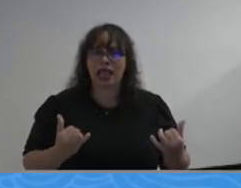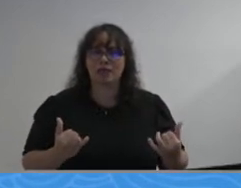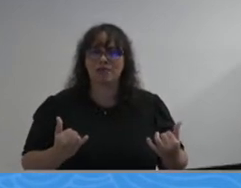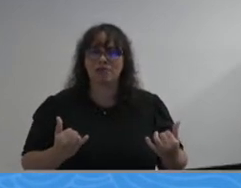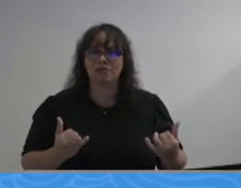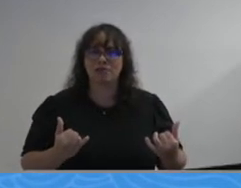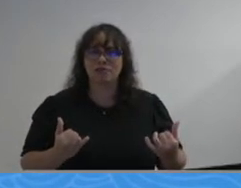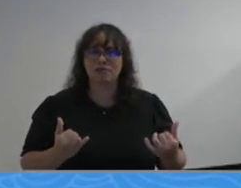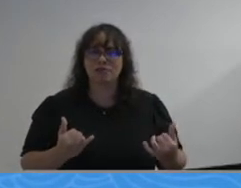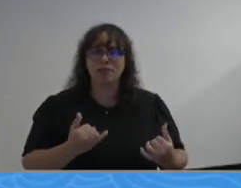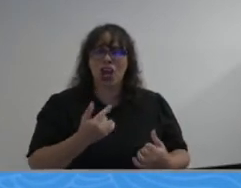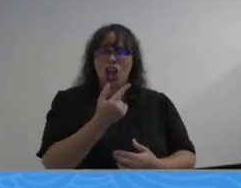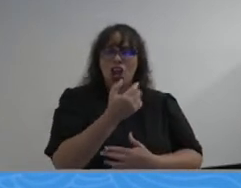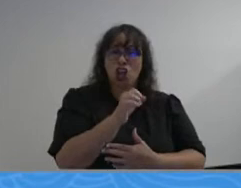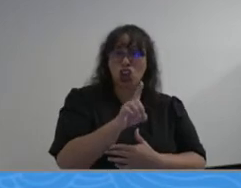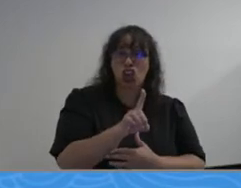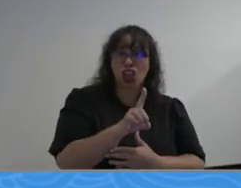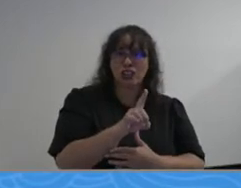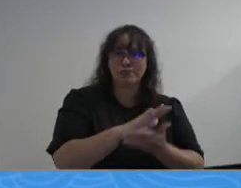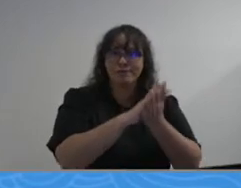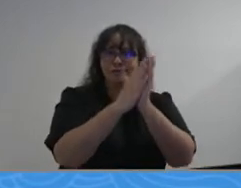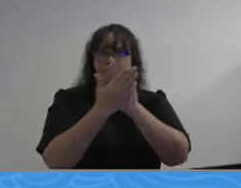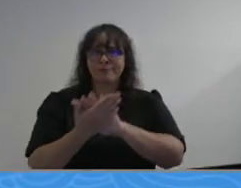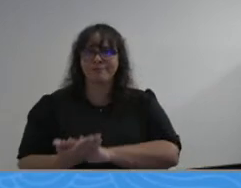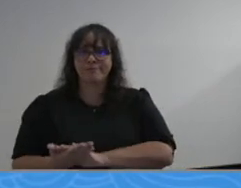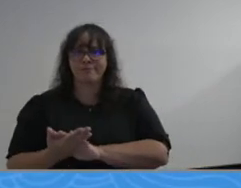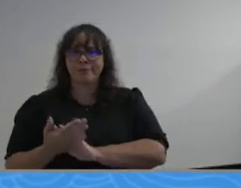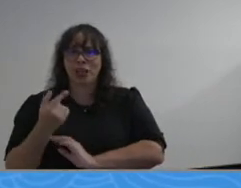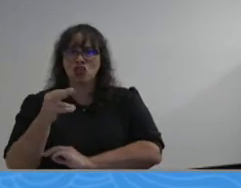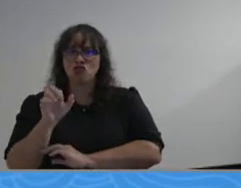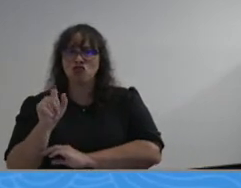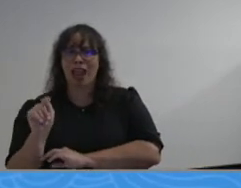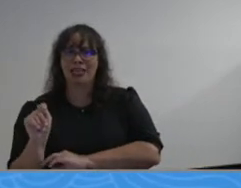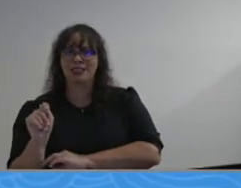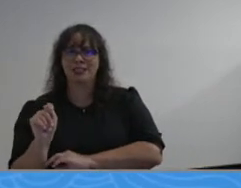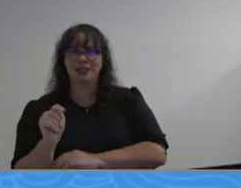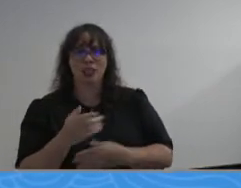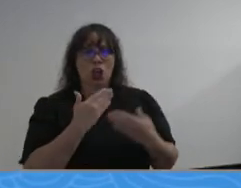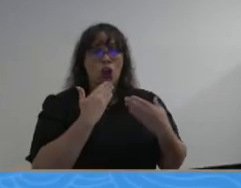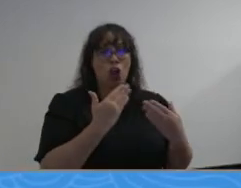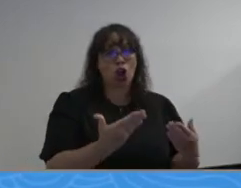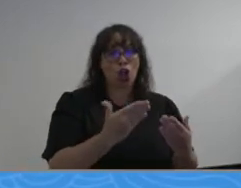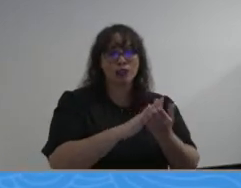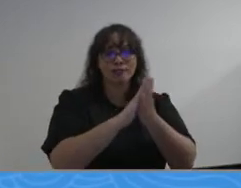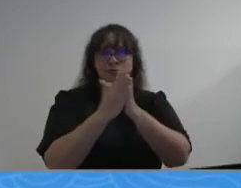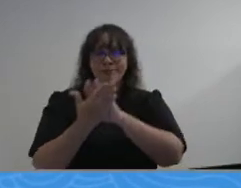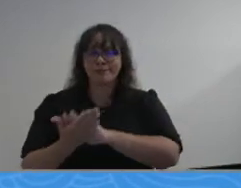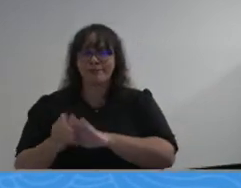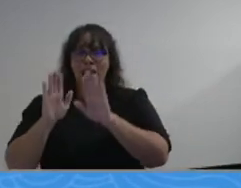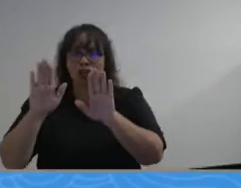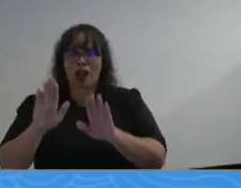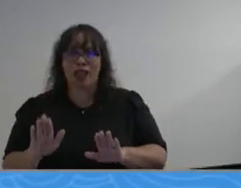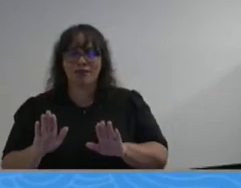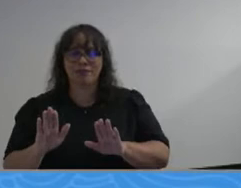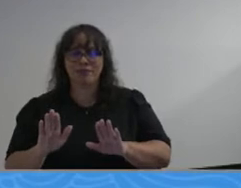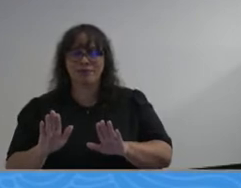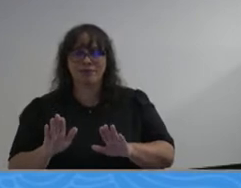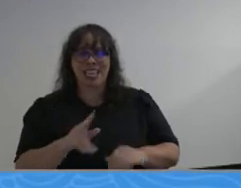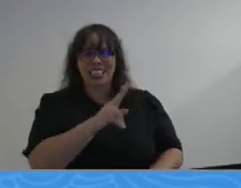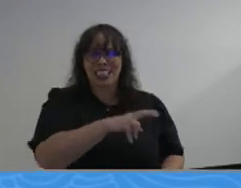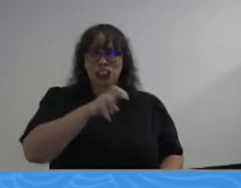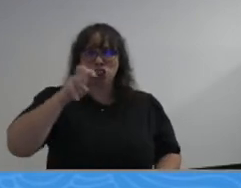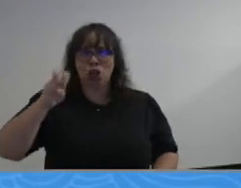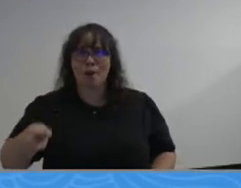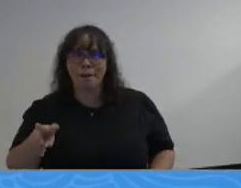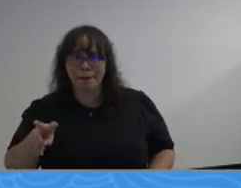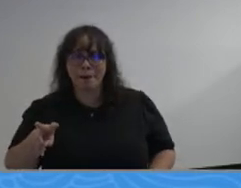to great. And that's a big jump to make, to go from being good to being great. Because if you want to go from being good to being